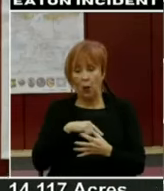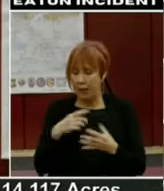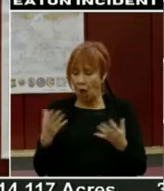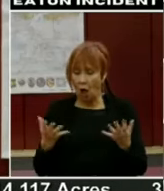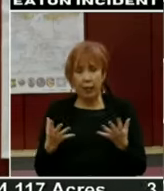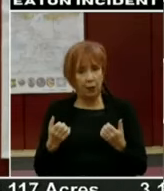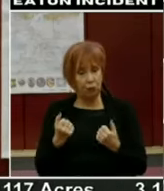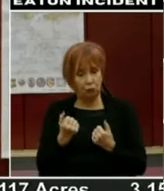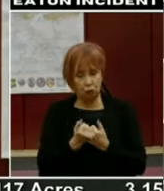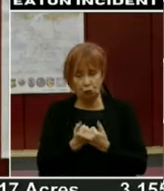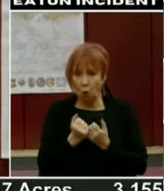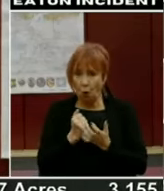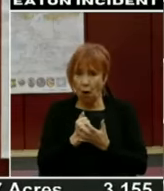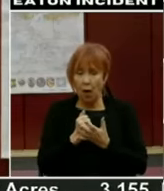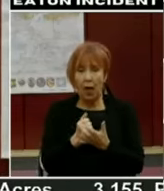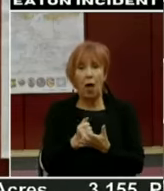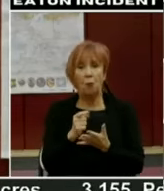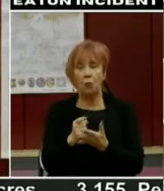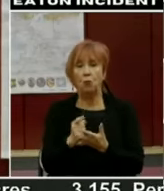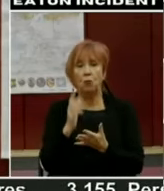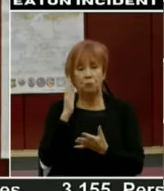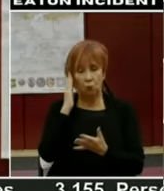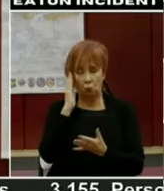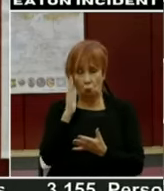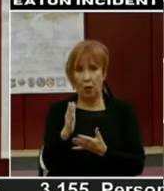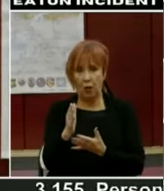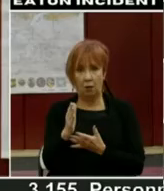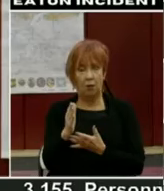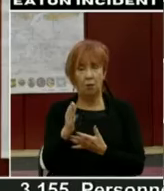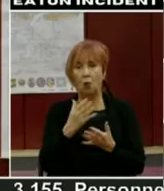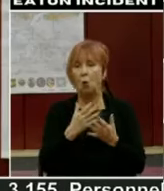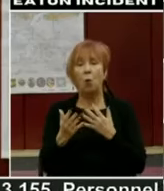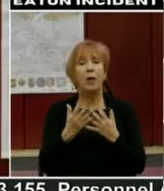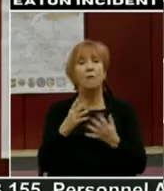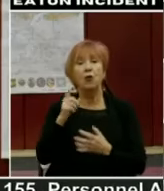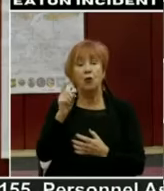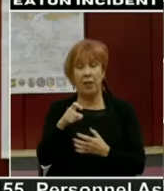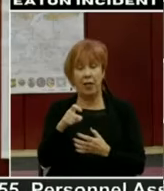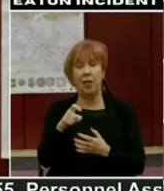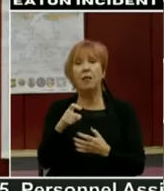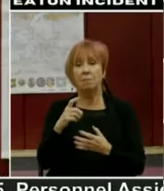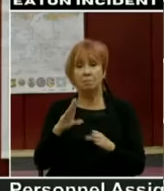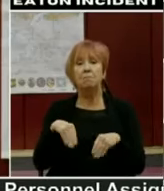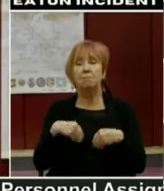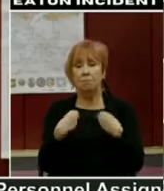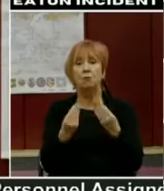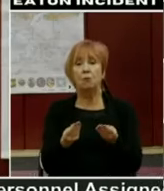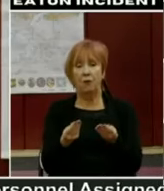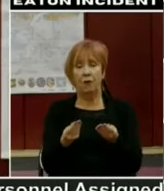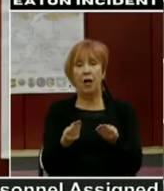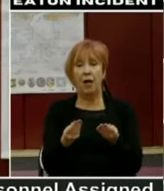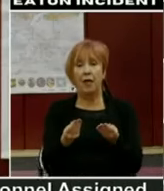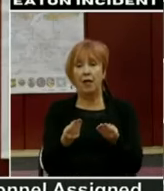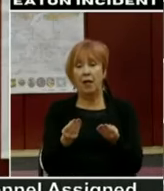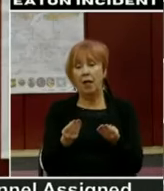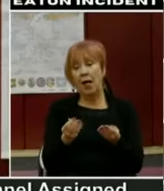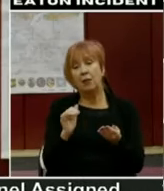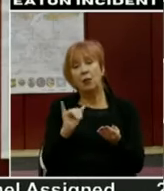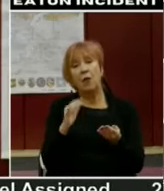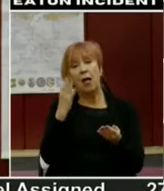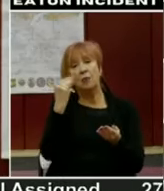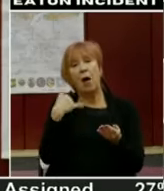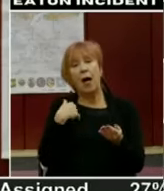you in all of the ways you decide you need our help. And I'm really here today to